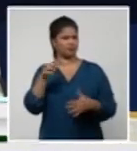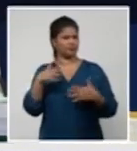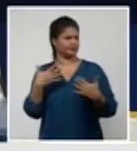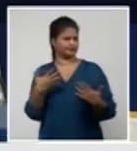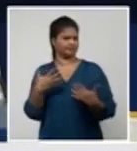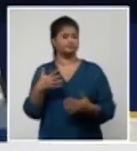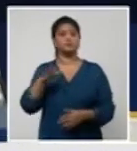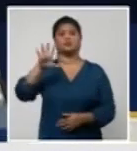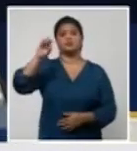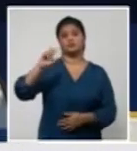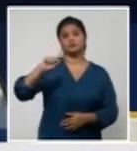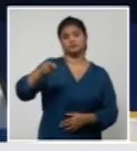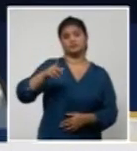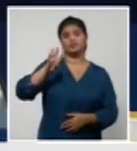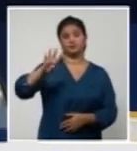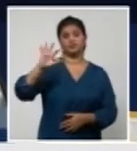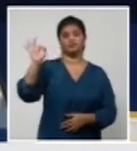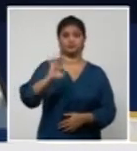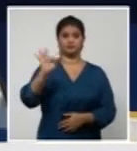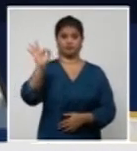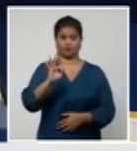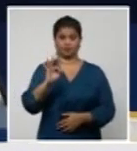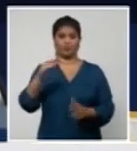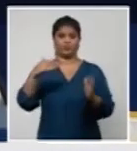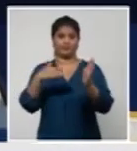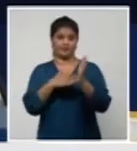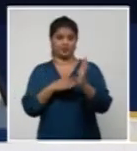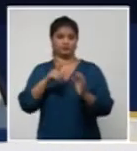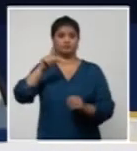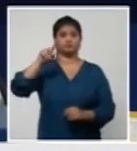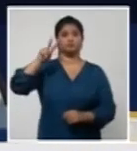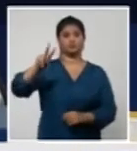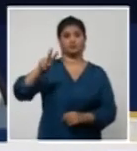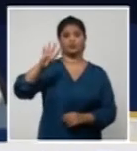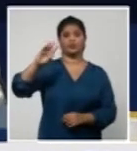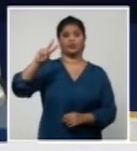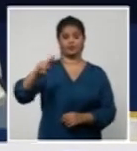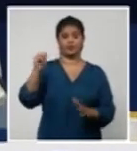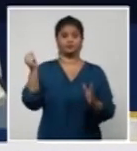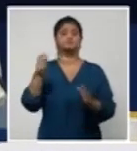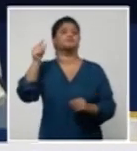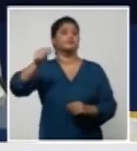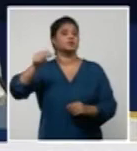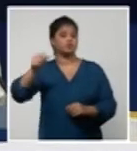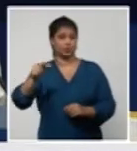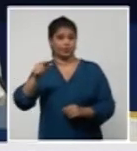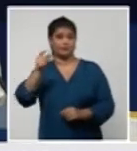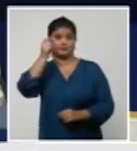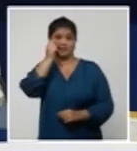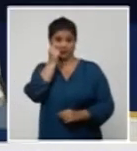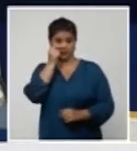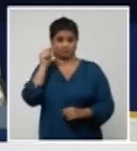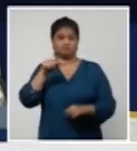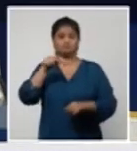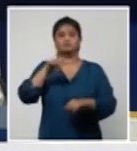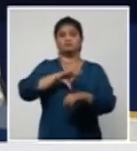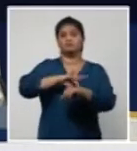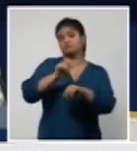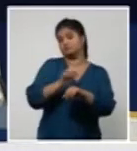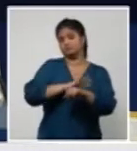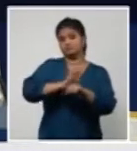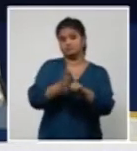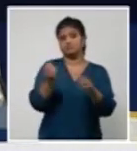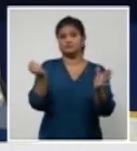54.7% of all diagnosed cases on the island, while 73.3% of confirmed cases in the